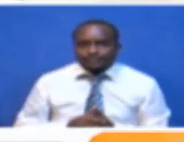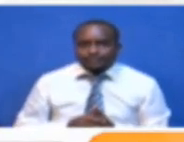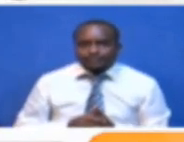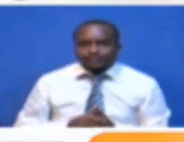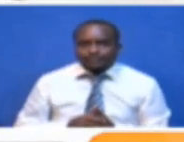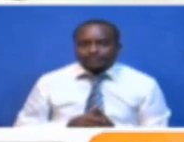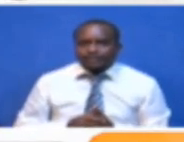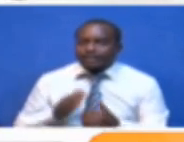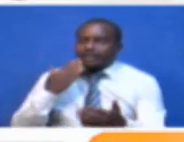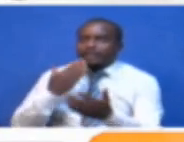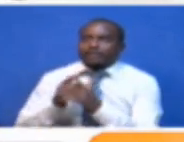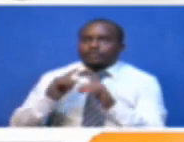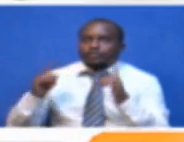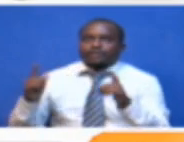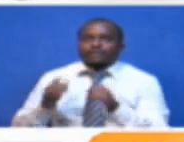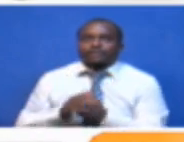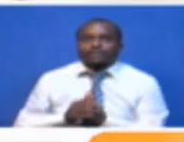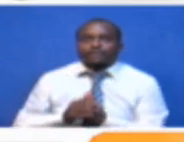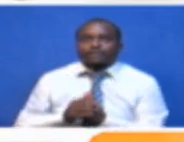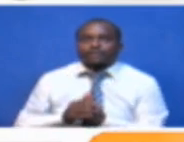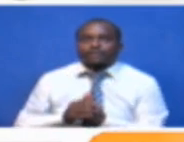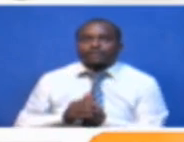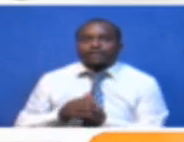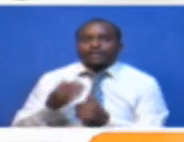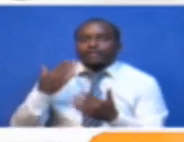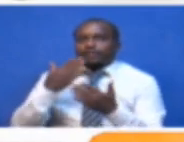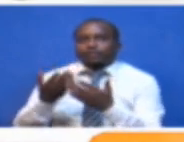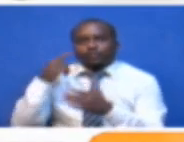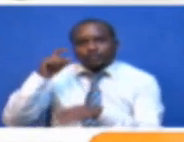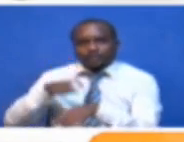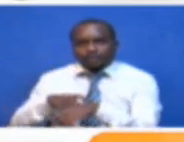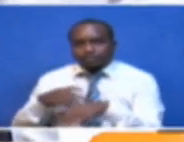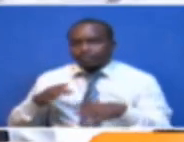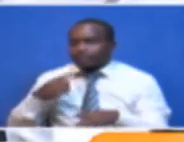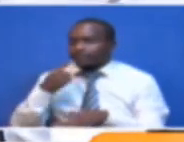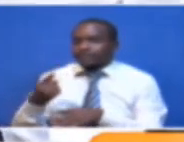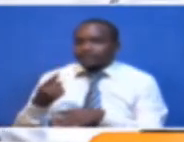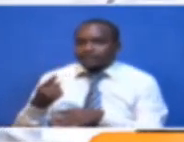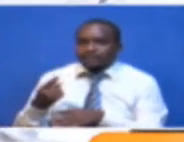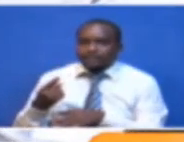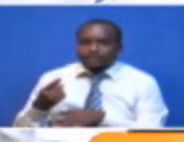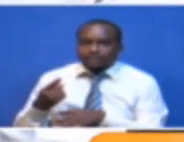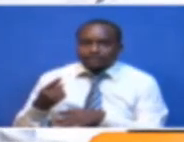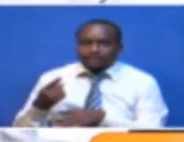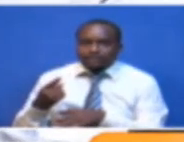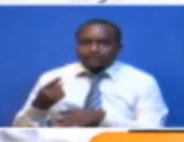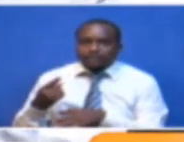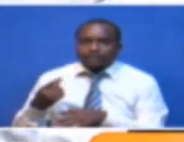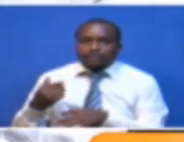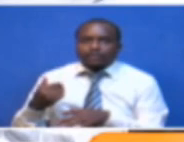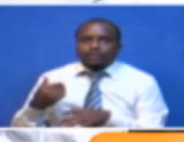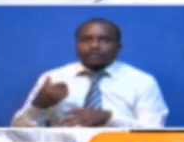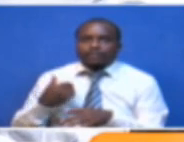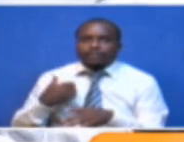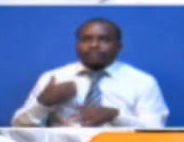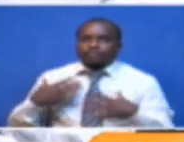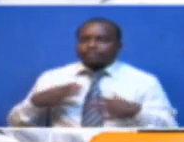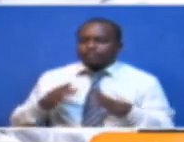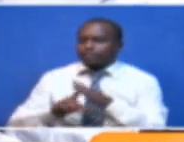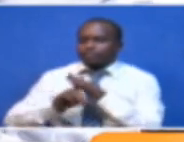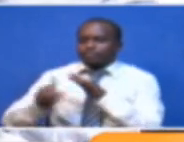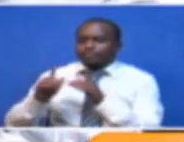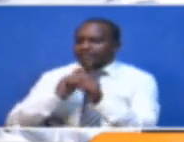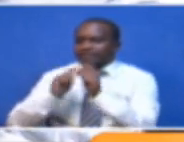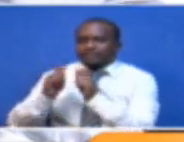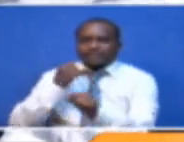Lee Njiru, thanks so much. Thank you, Jeff. Appreciate it. Thanks for your time. People have said that you have been a very elusive interviewee. Yes.